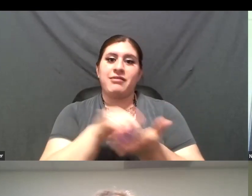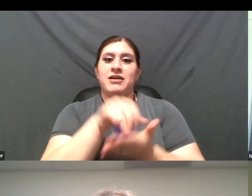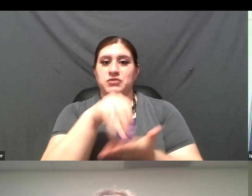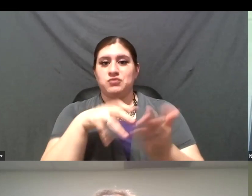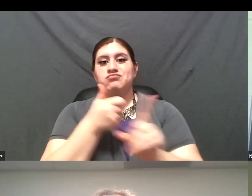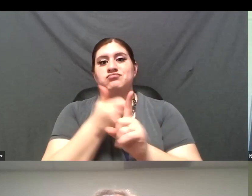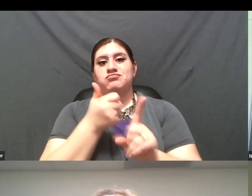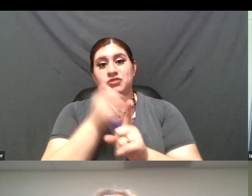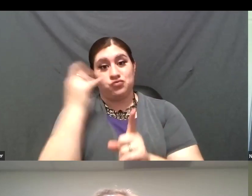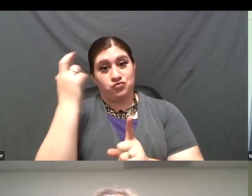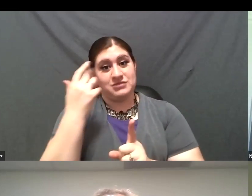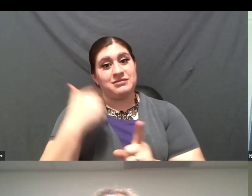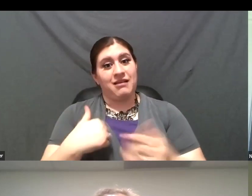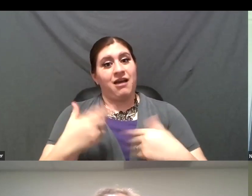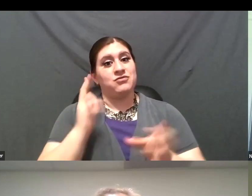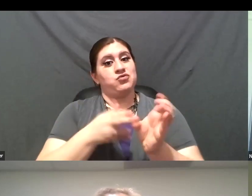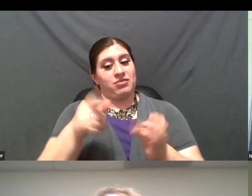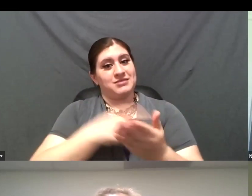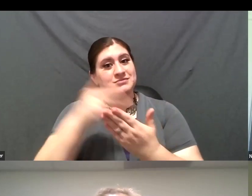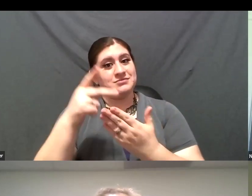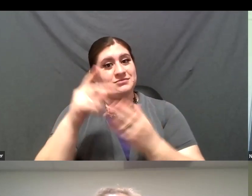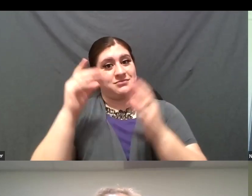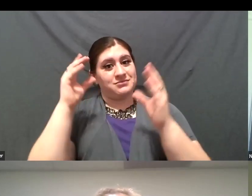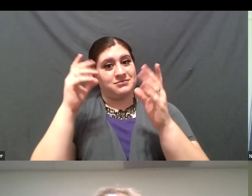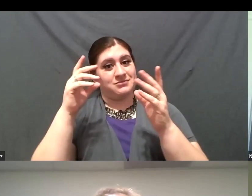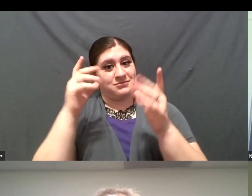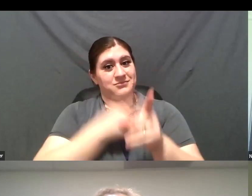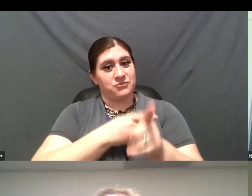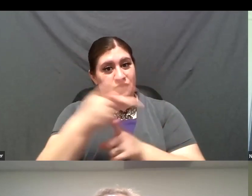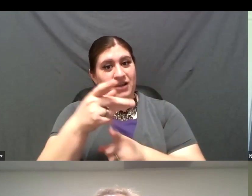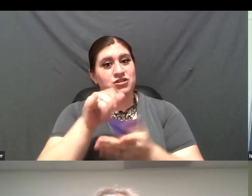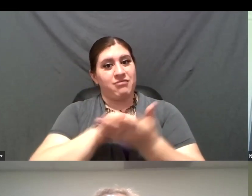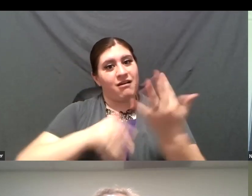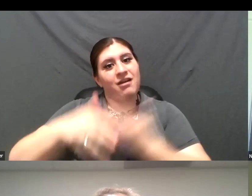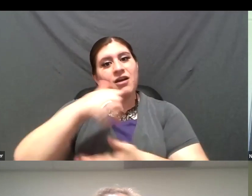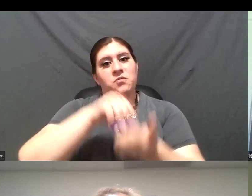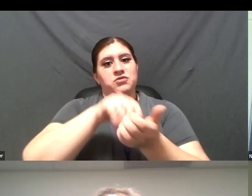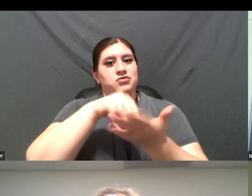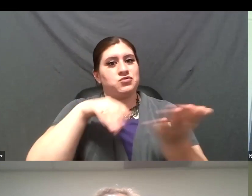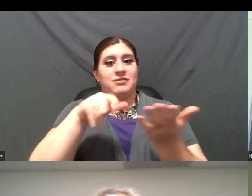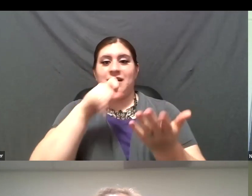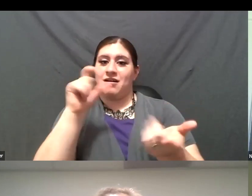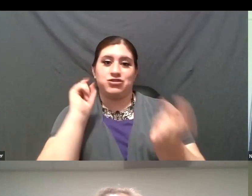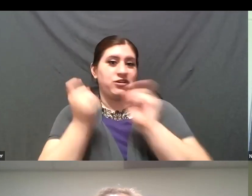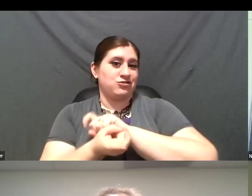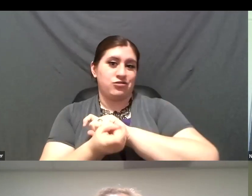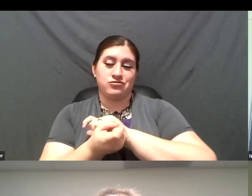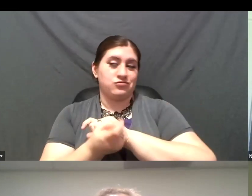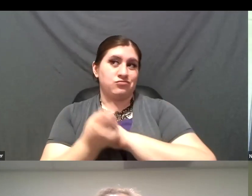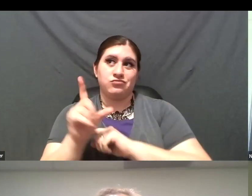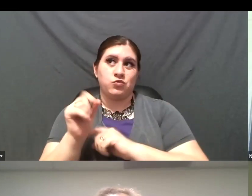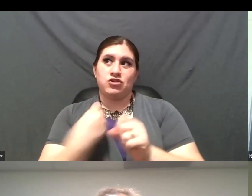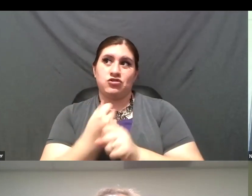there's a reason that I got into this profession a long time ago, and it was interaction with students, and that hasn't changed in the last 2 decades.